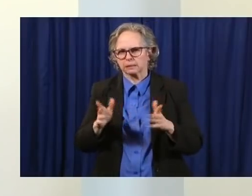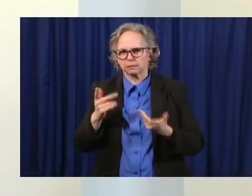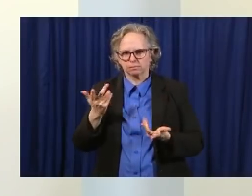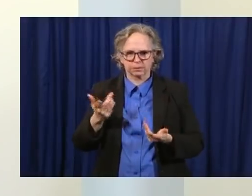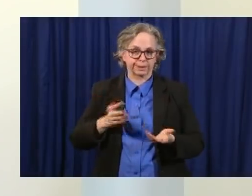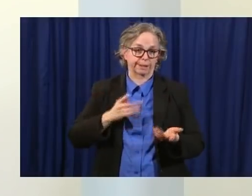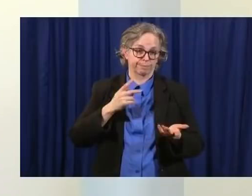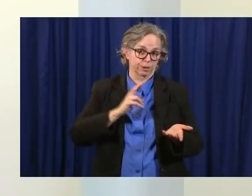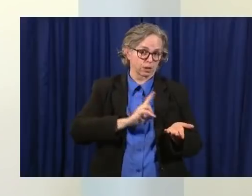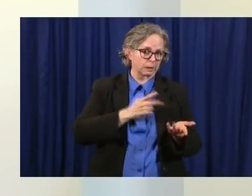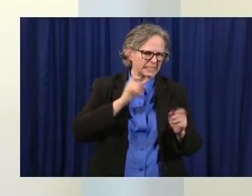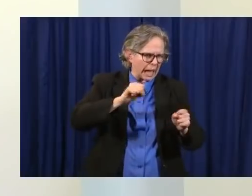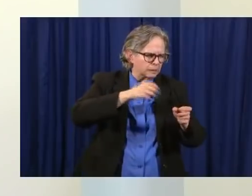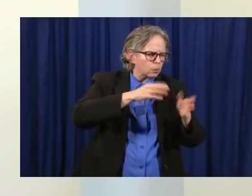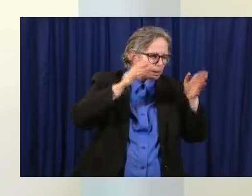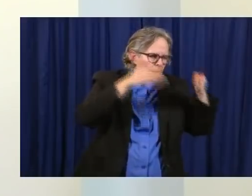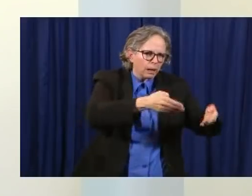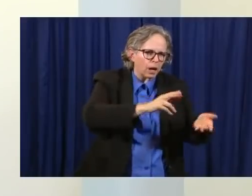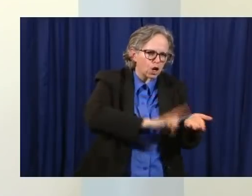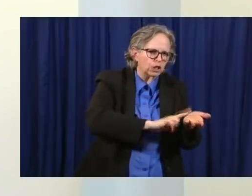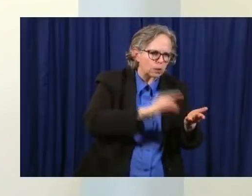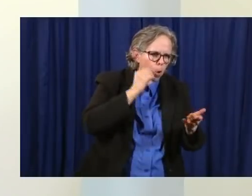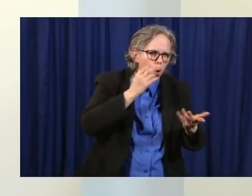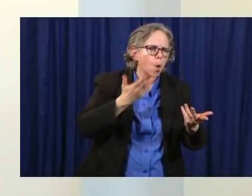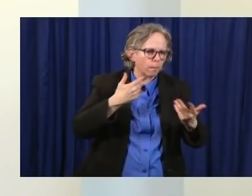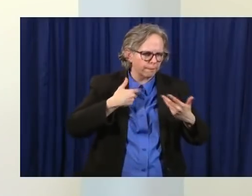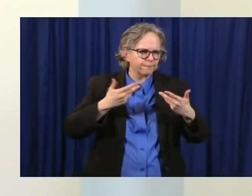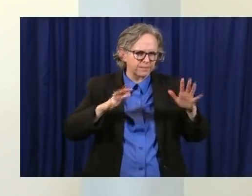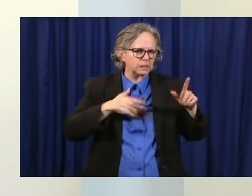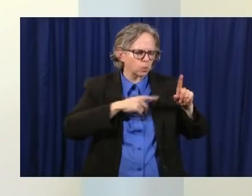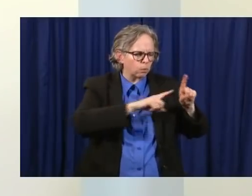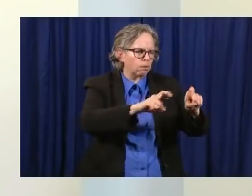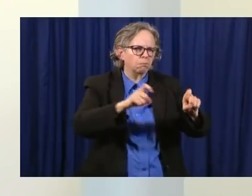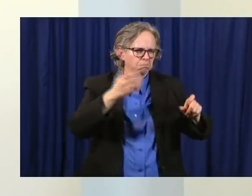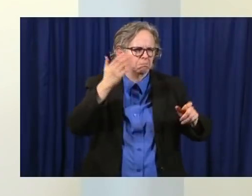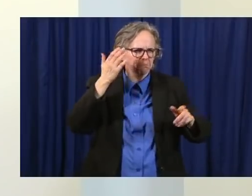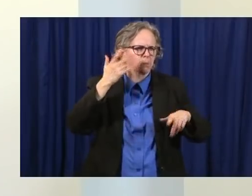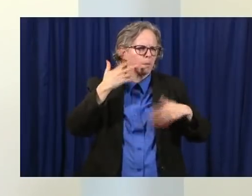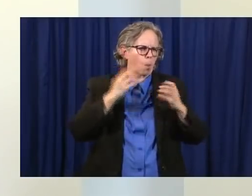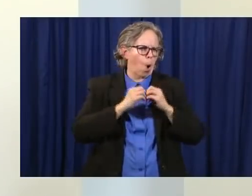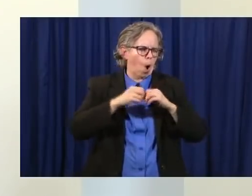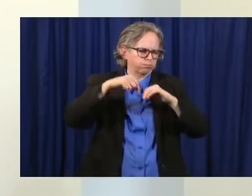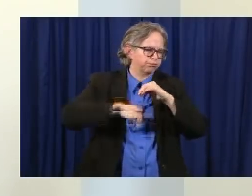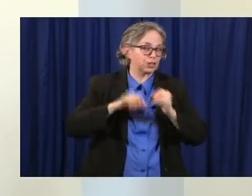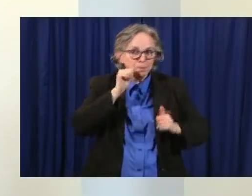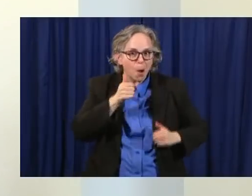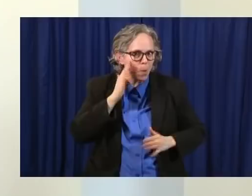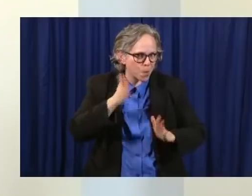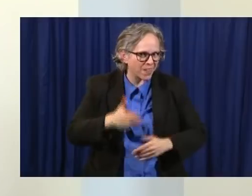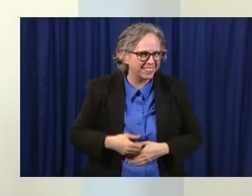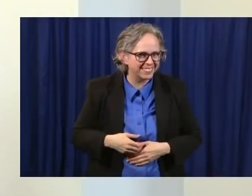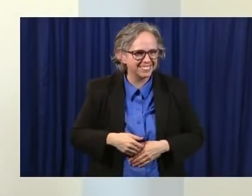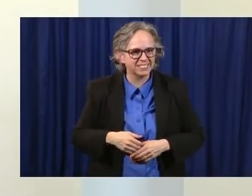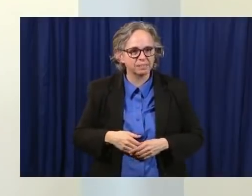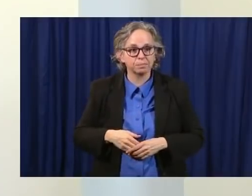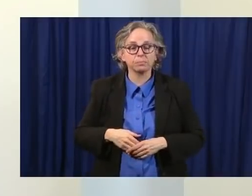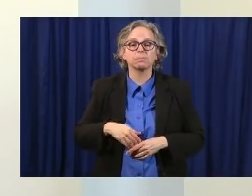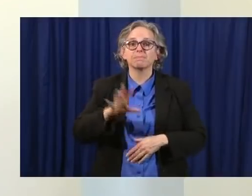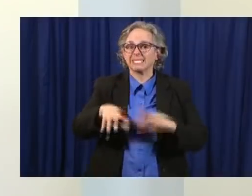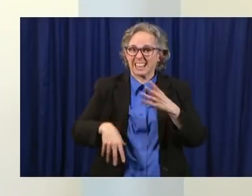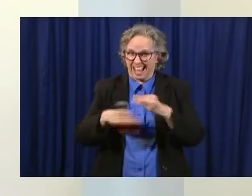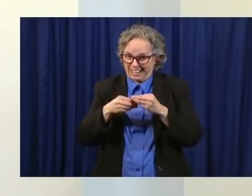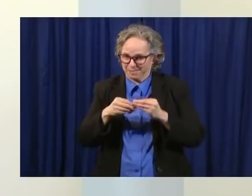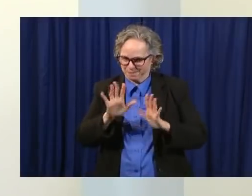do that to maximize the tests we have. And we'll be talking about that more tomorrow. And in addition to that, as we've always said, Governor, we